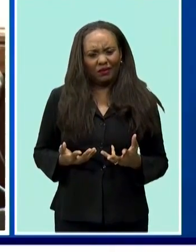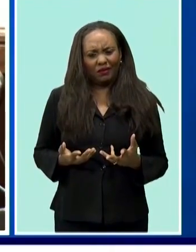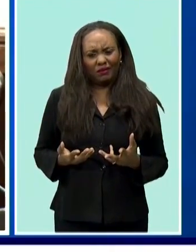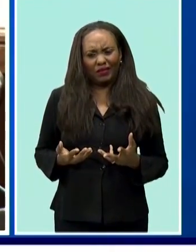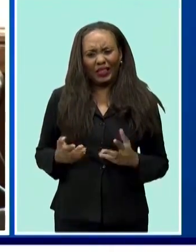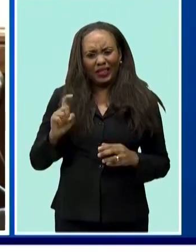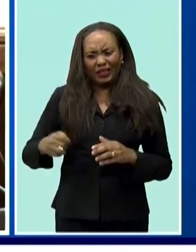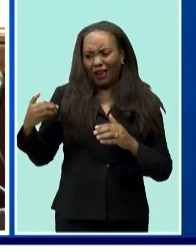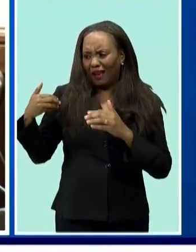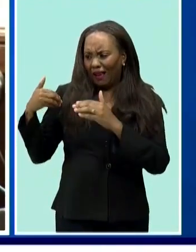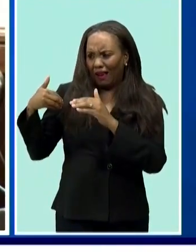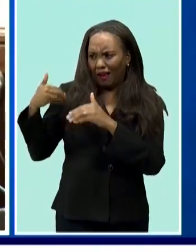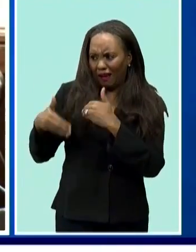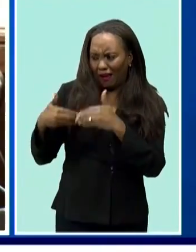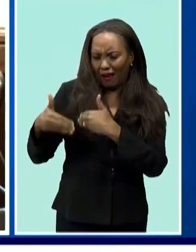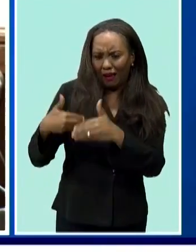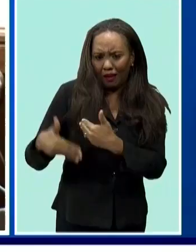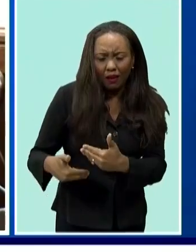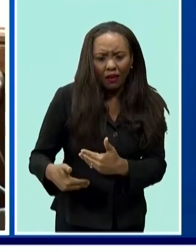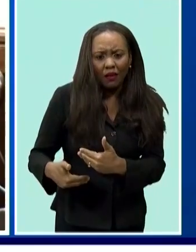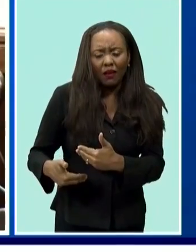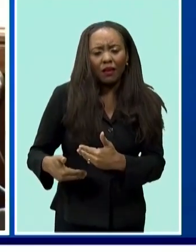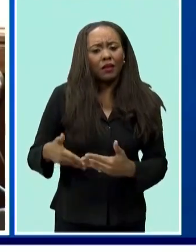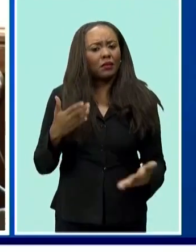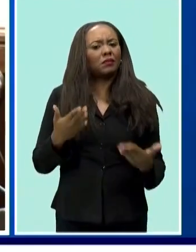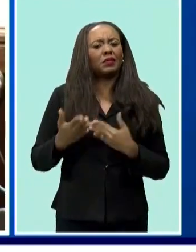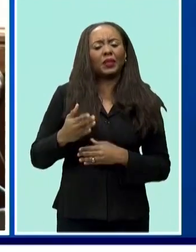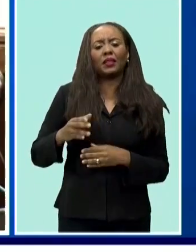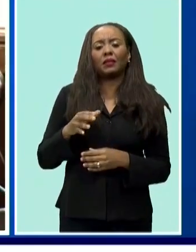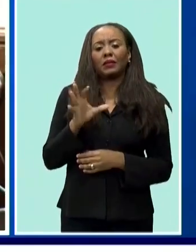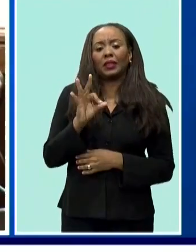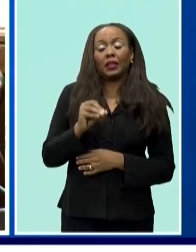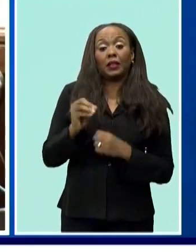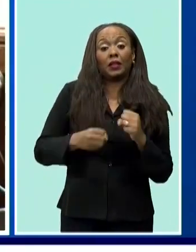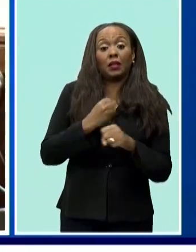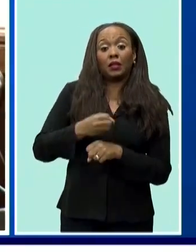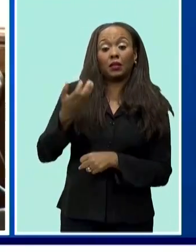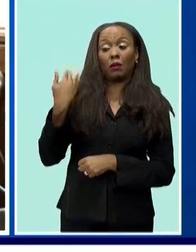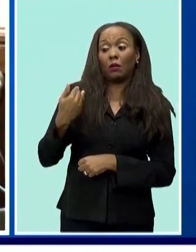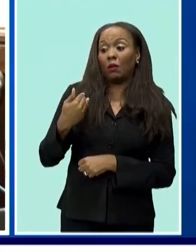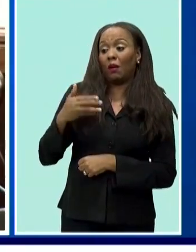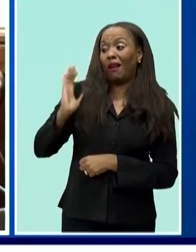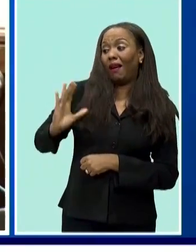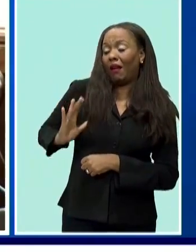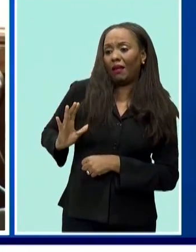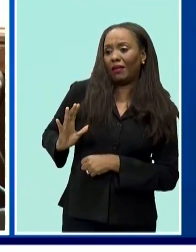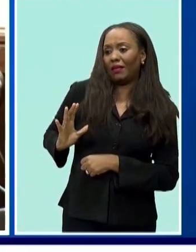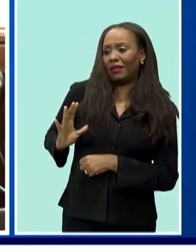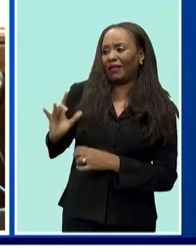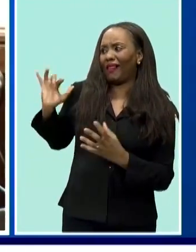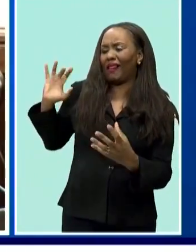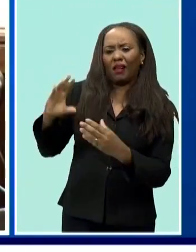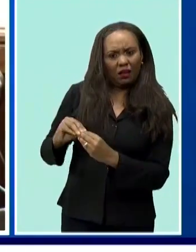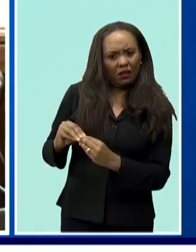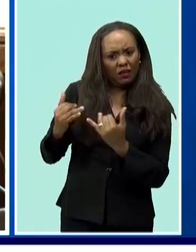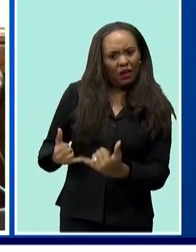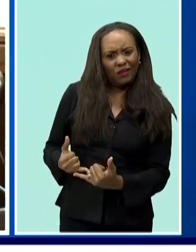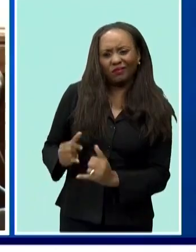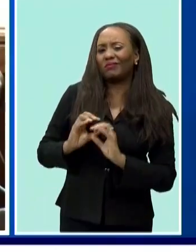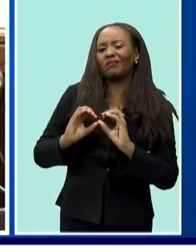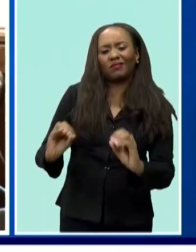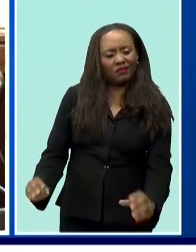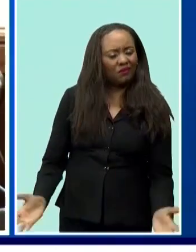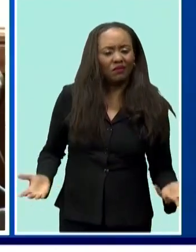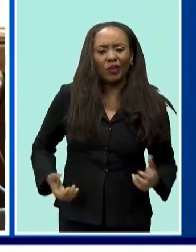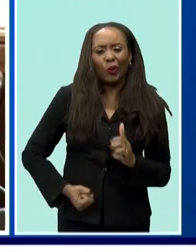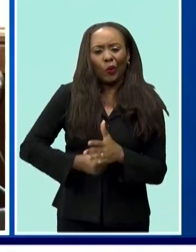And while that might have suited, sir, 90 years ago, it does not suit Barbados of